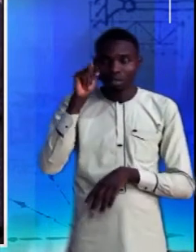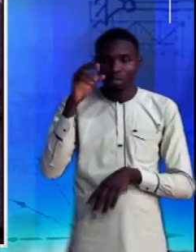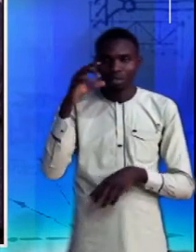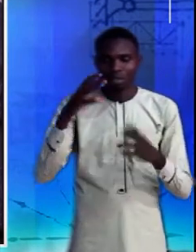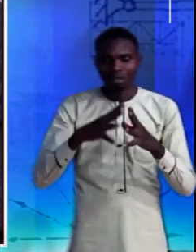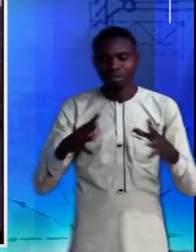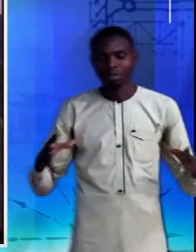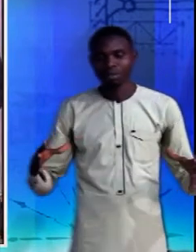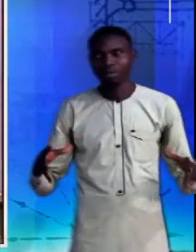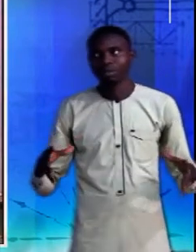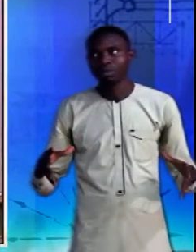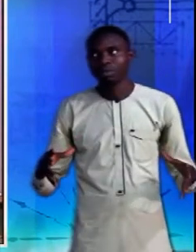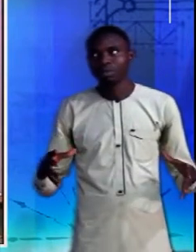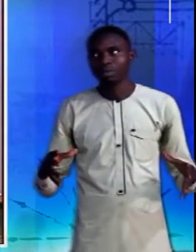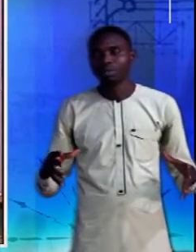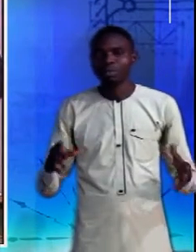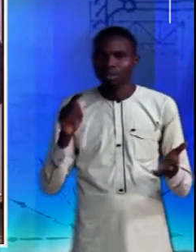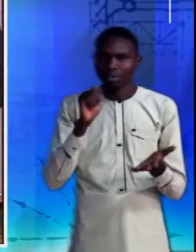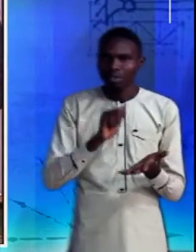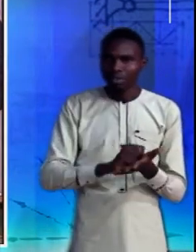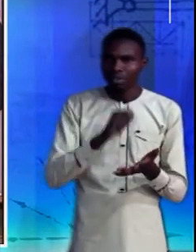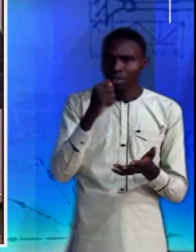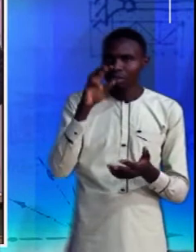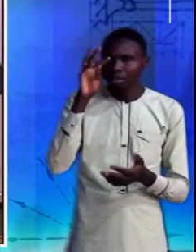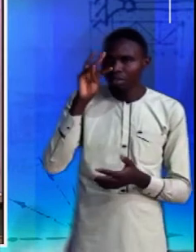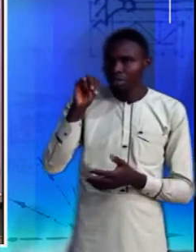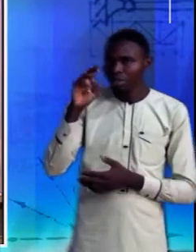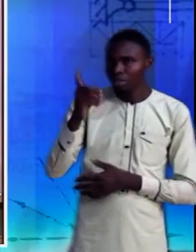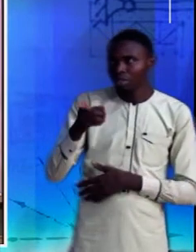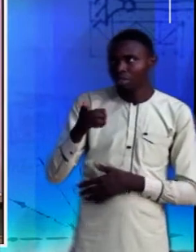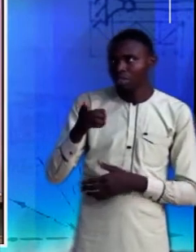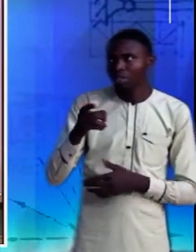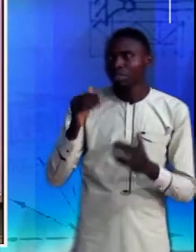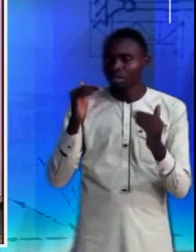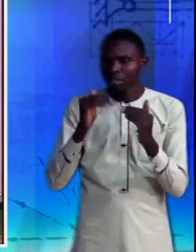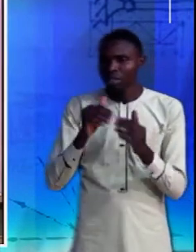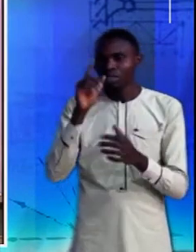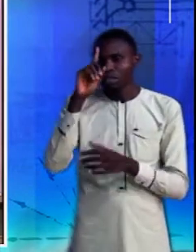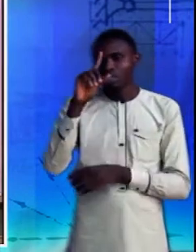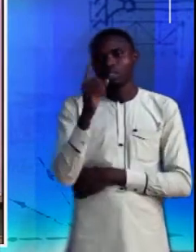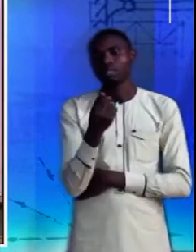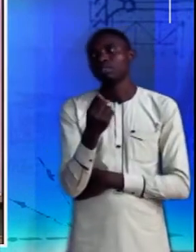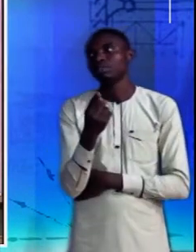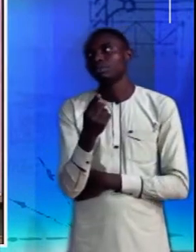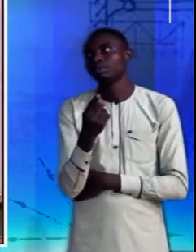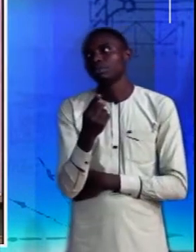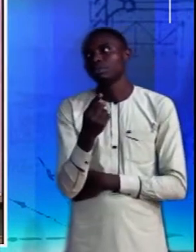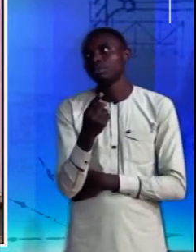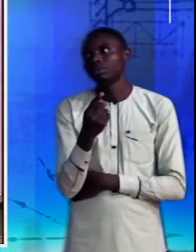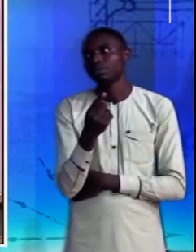week. And also in terms of week, we have 52